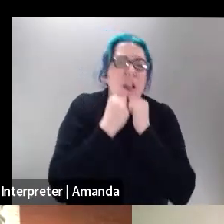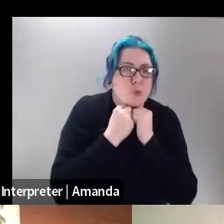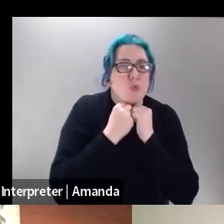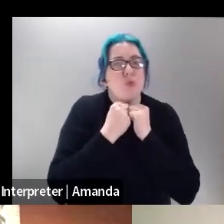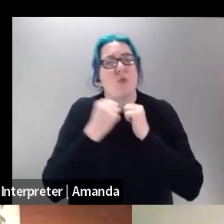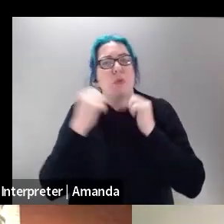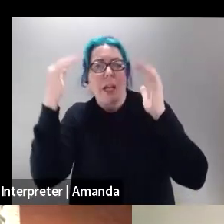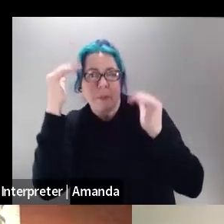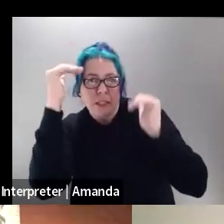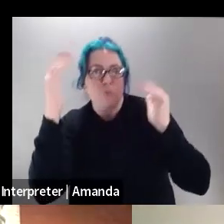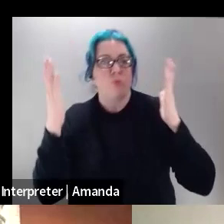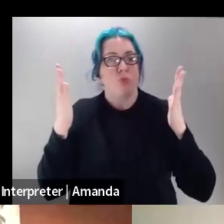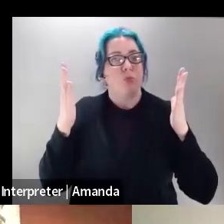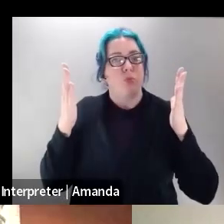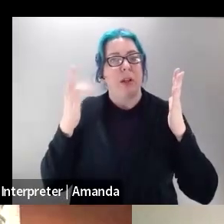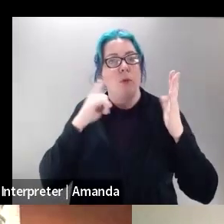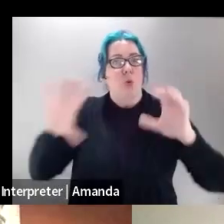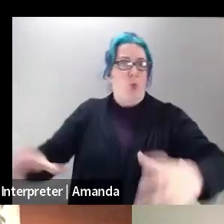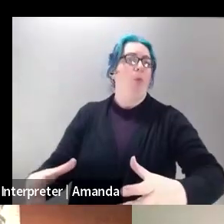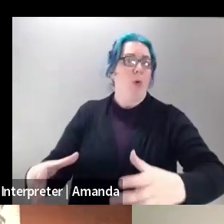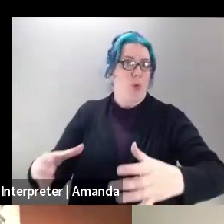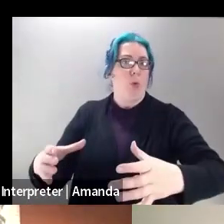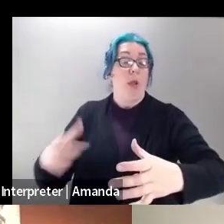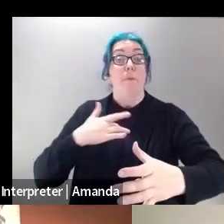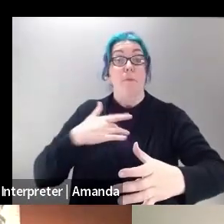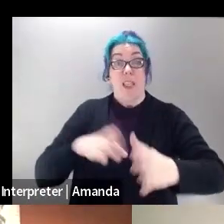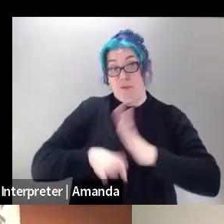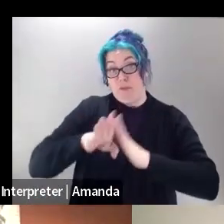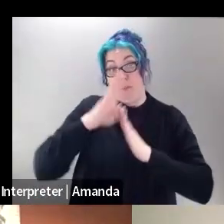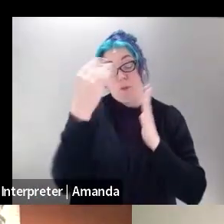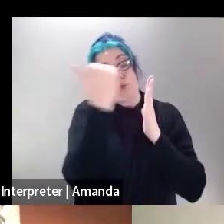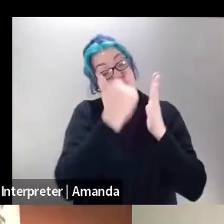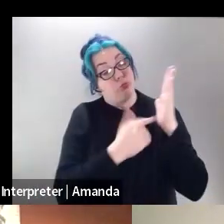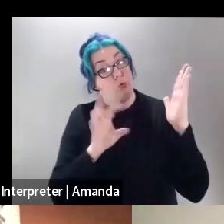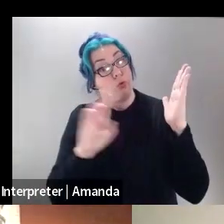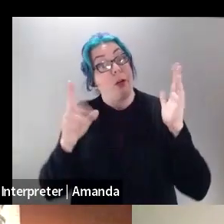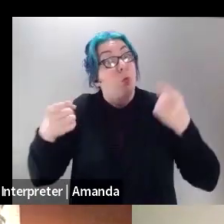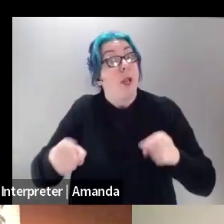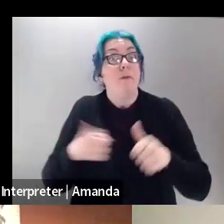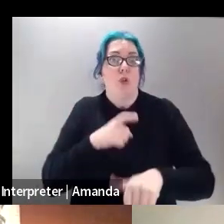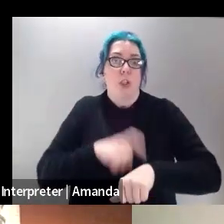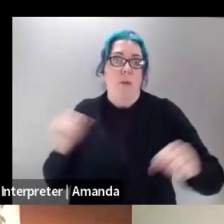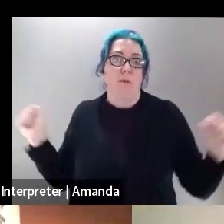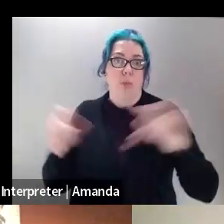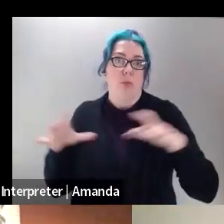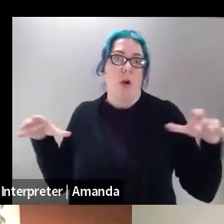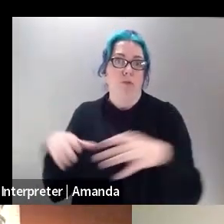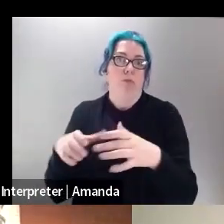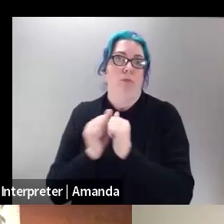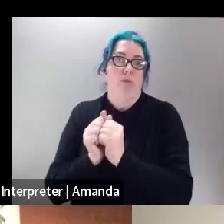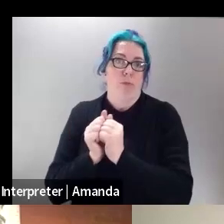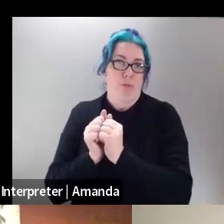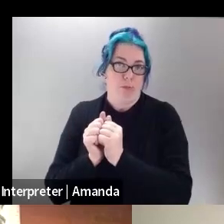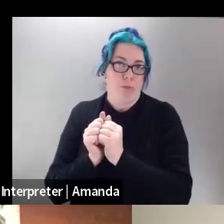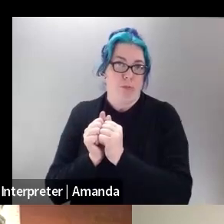first sessions, that gets posted in the space to guide our work. If you're wondering how to take